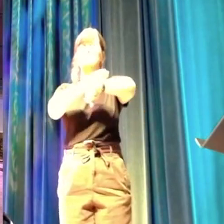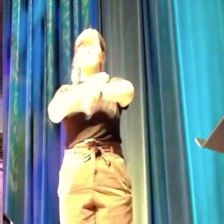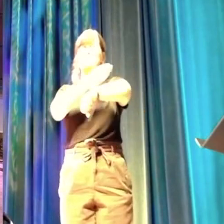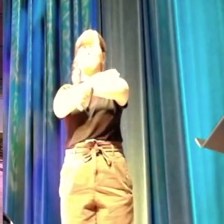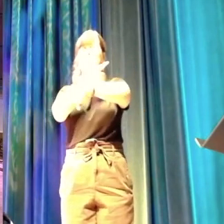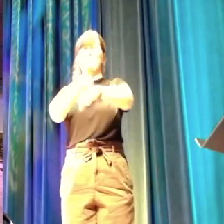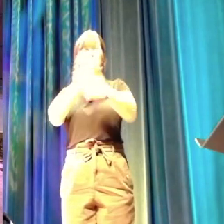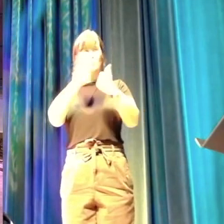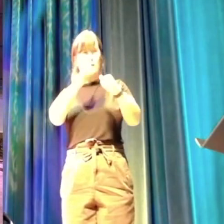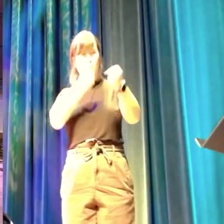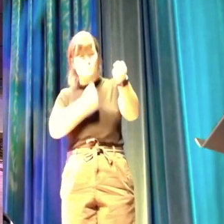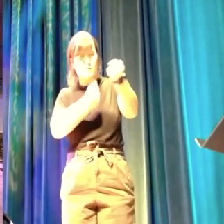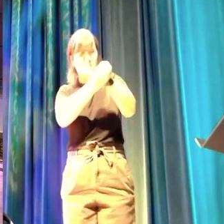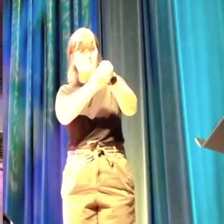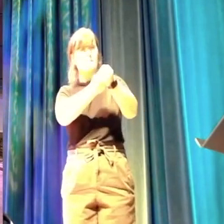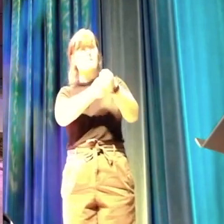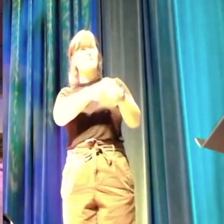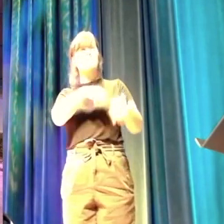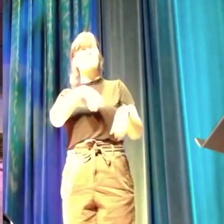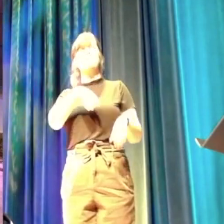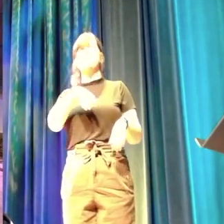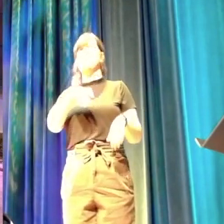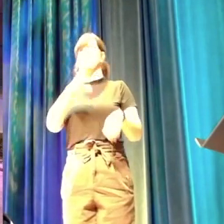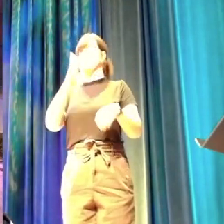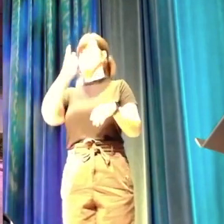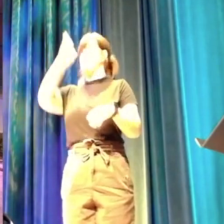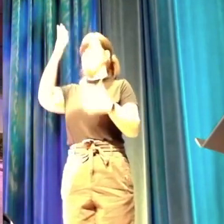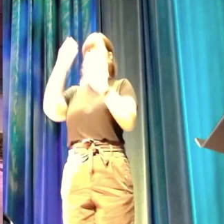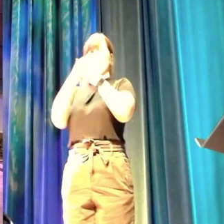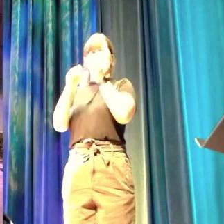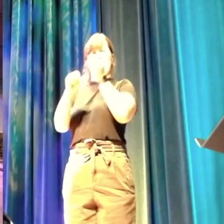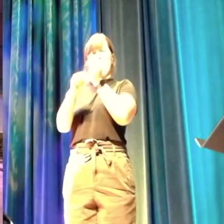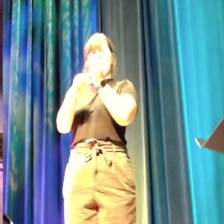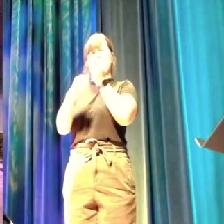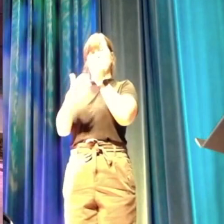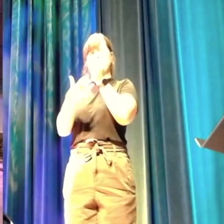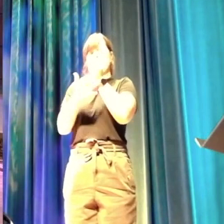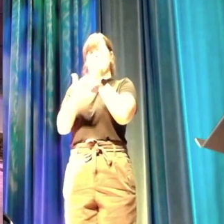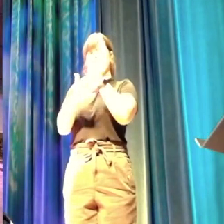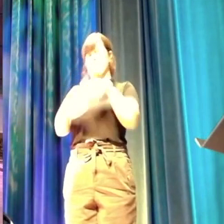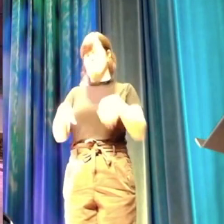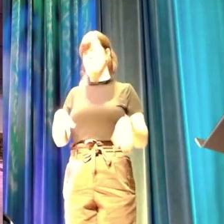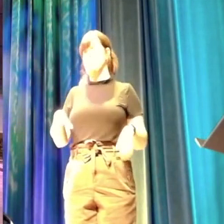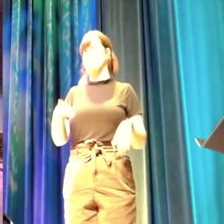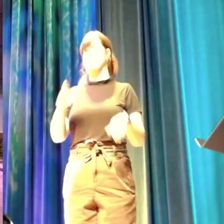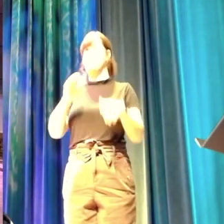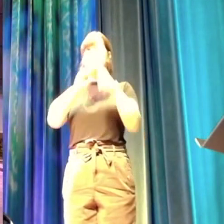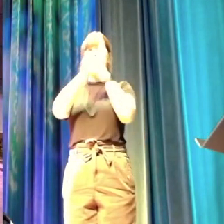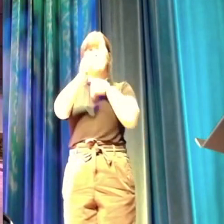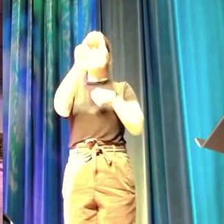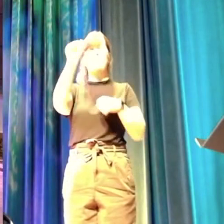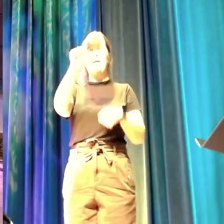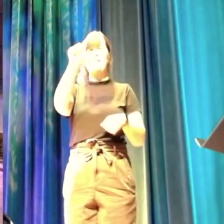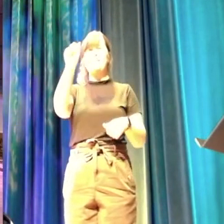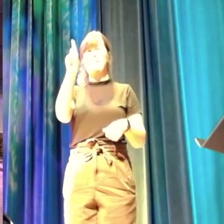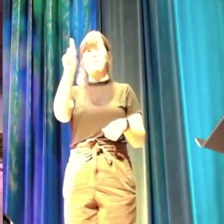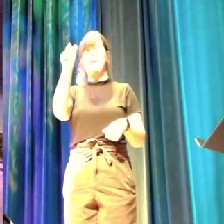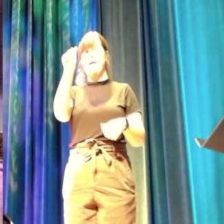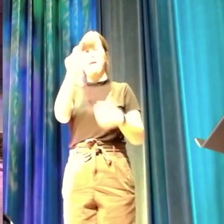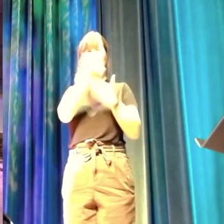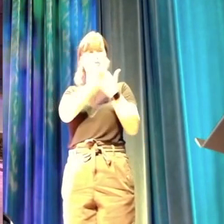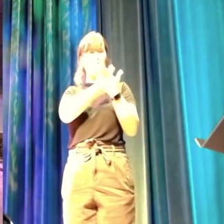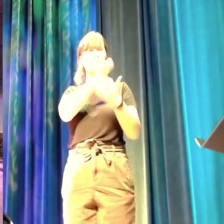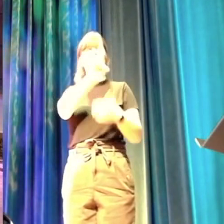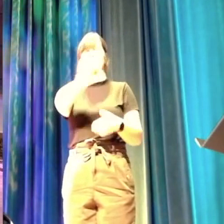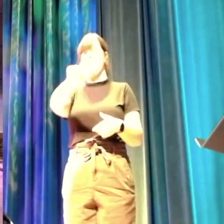advocacy, the invention and use of assistive technology, the passage of laws like ADA, our journey